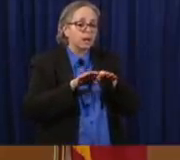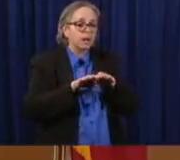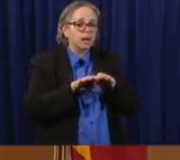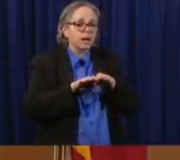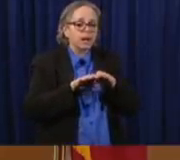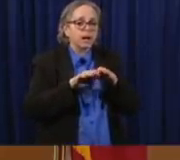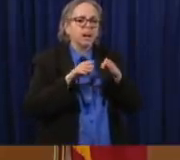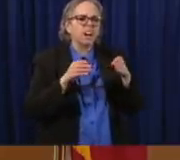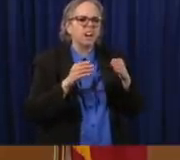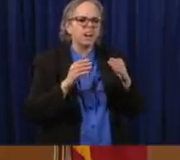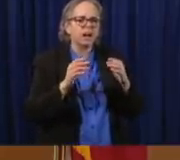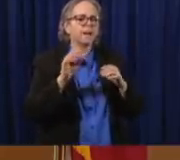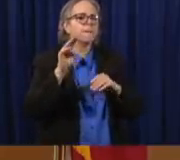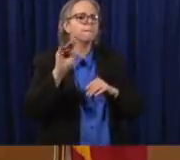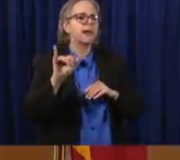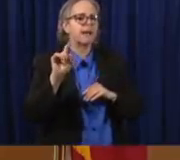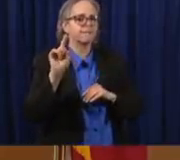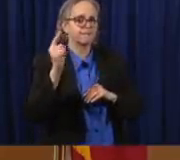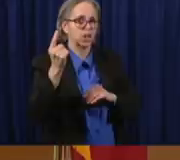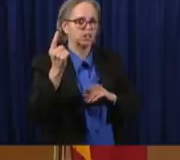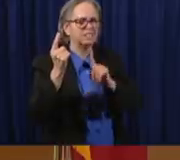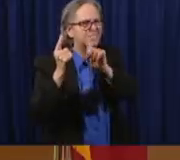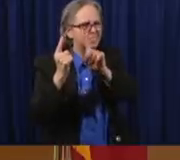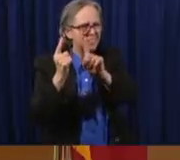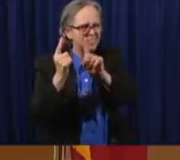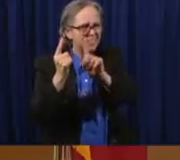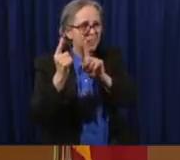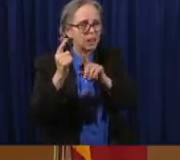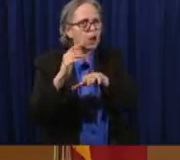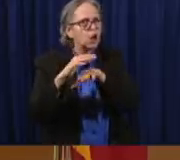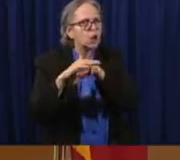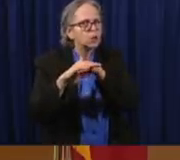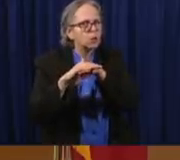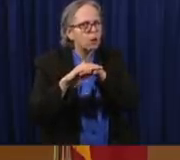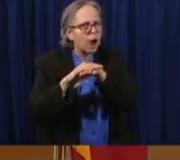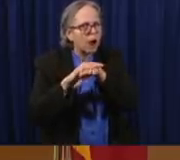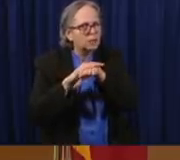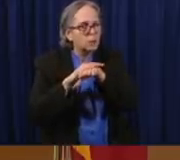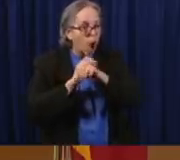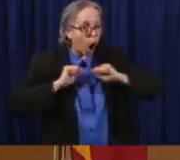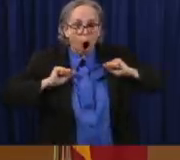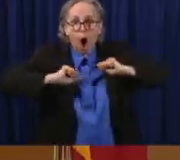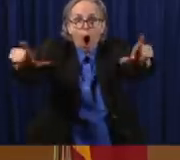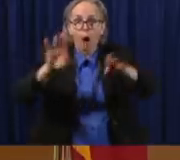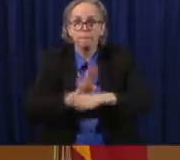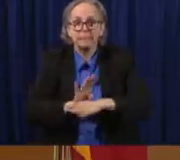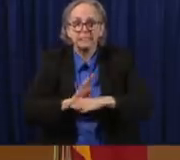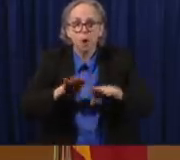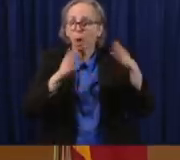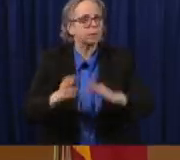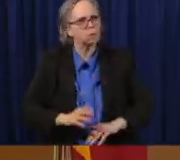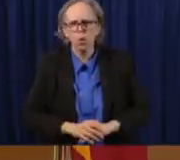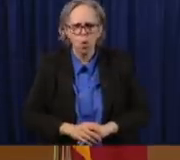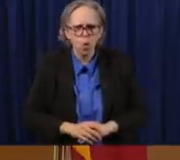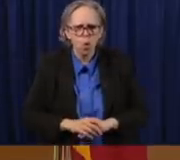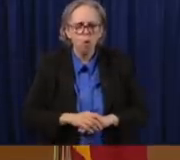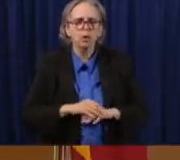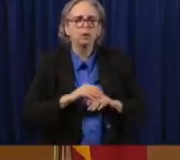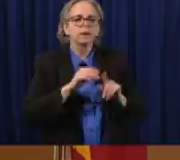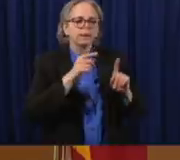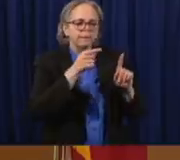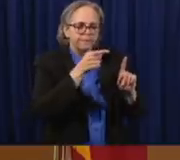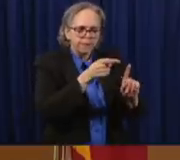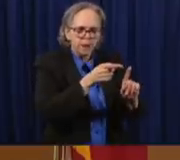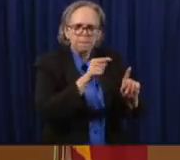May 1st. So it's going to be gradual. It's going to be rolling out one thing after another as we can do